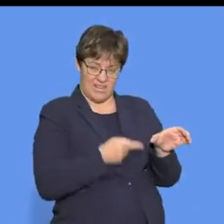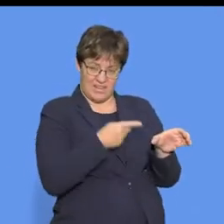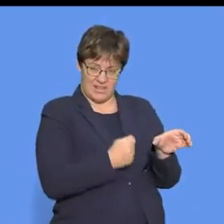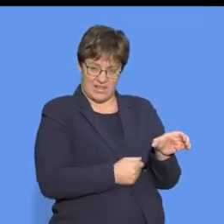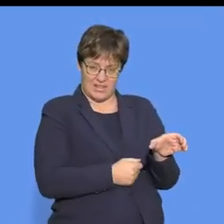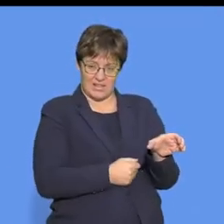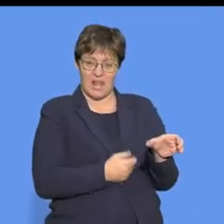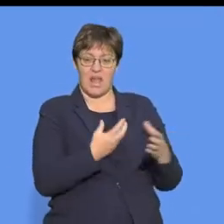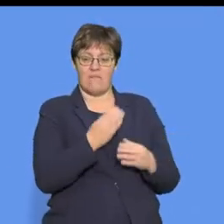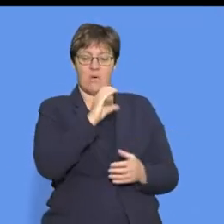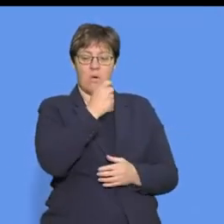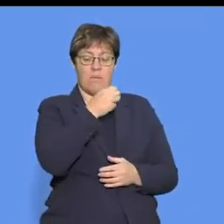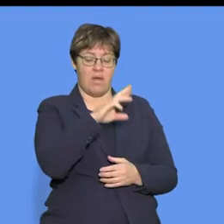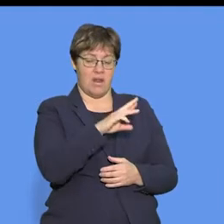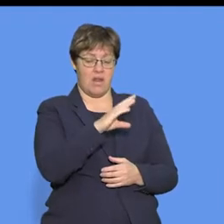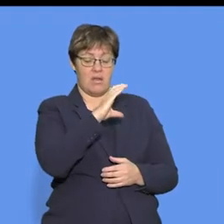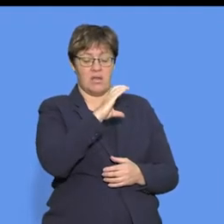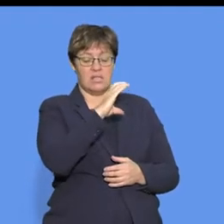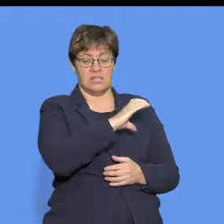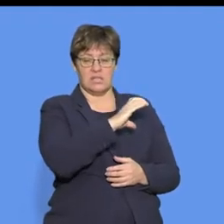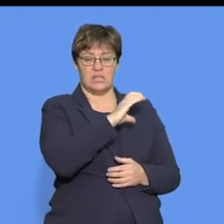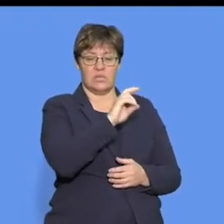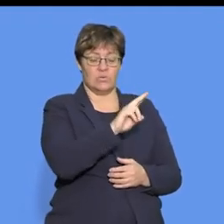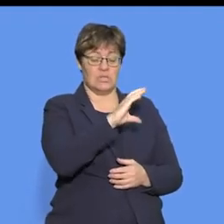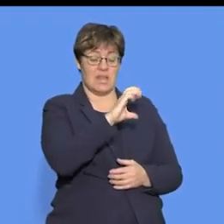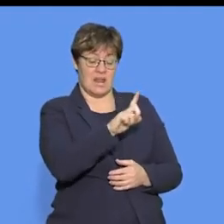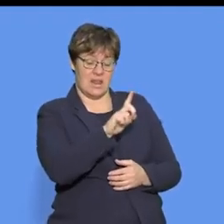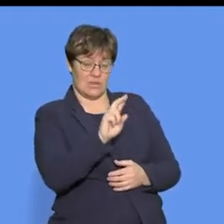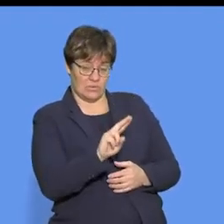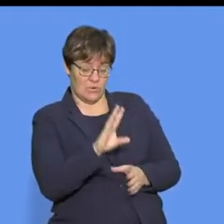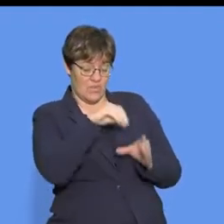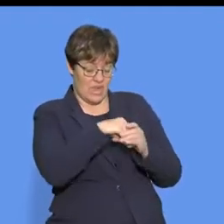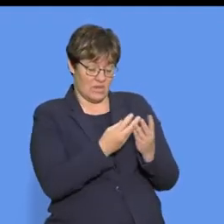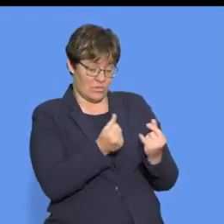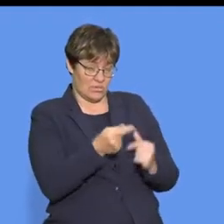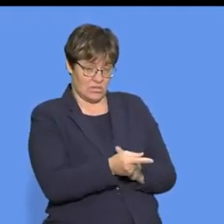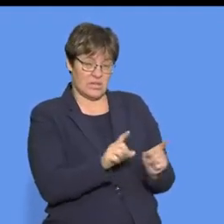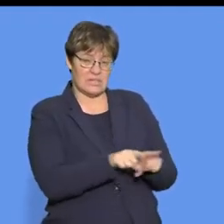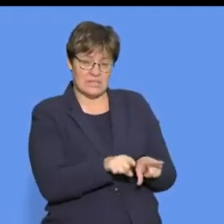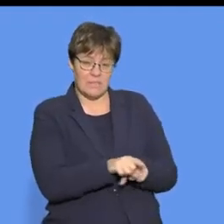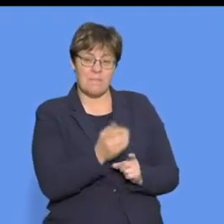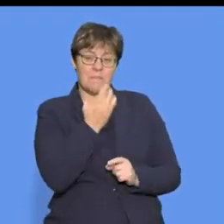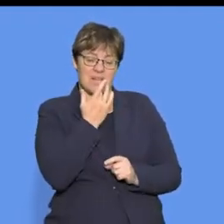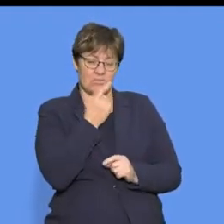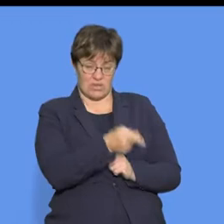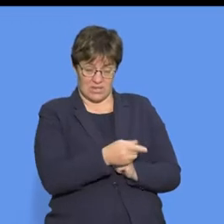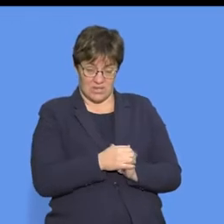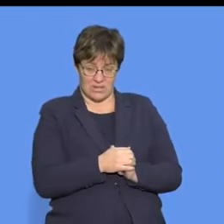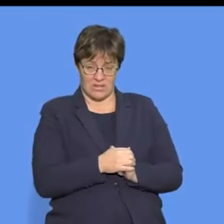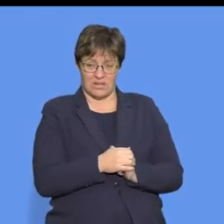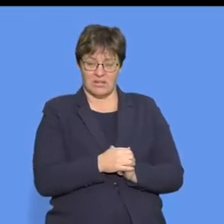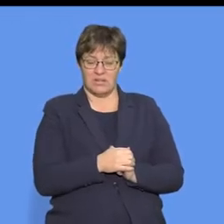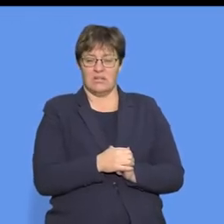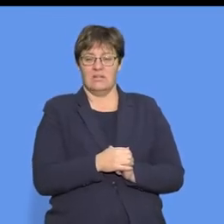copper chloride in the solution. So we've also got a battery or a power